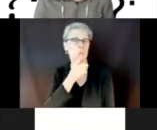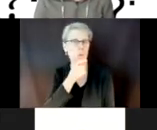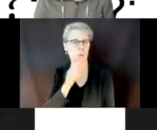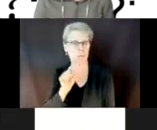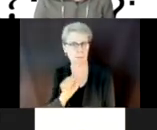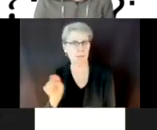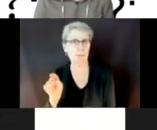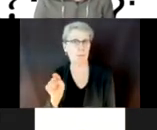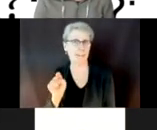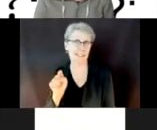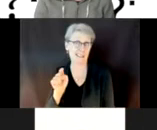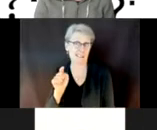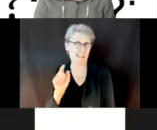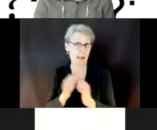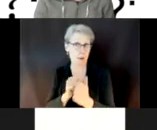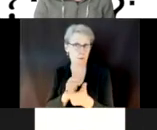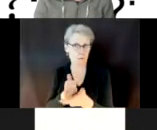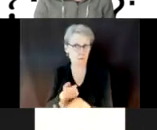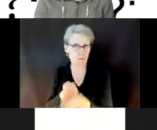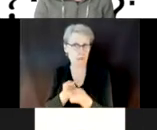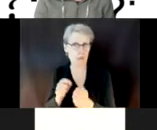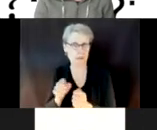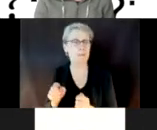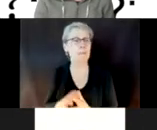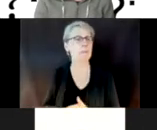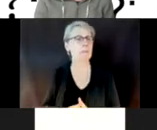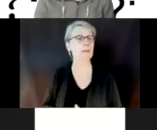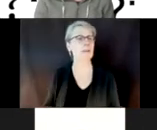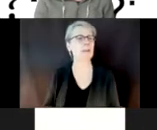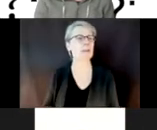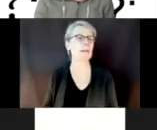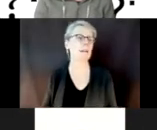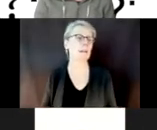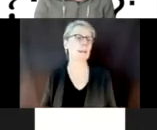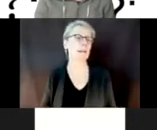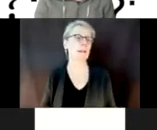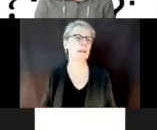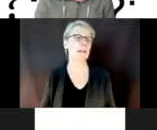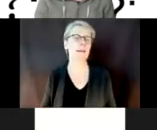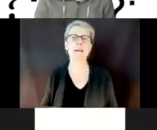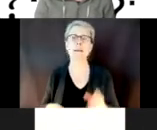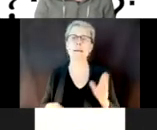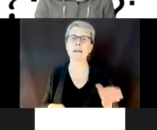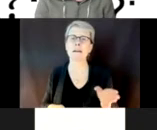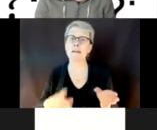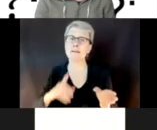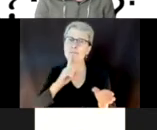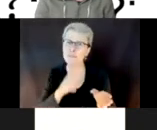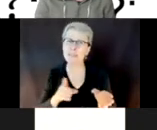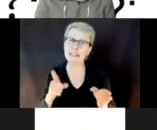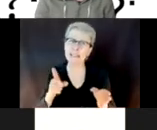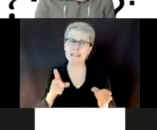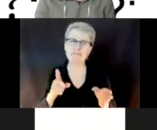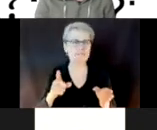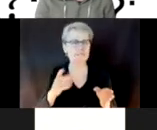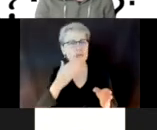who you're trying to reach. I've given you some really good templates here for developing a